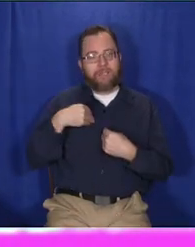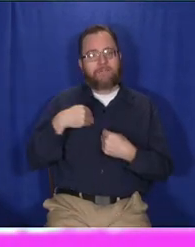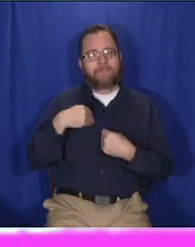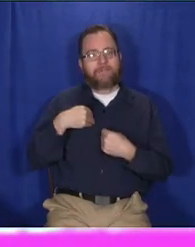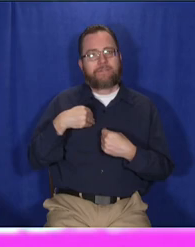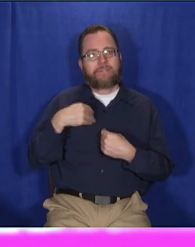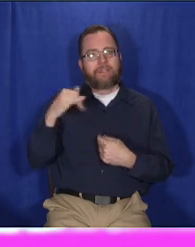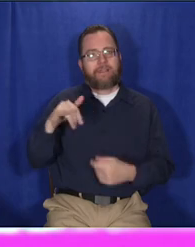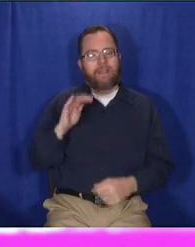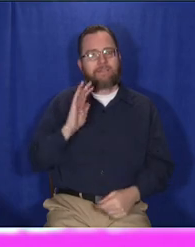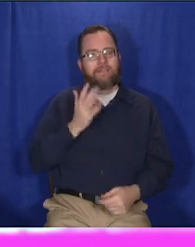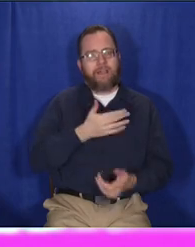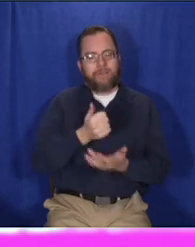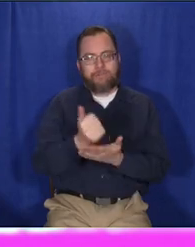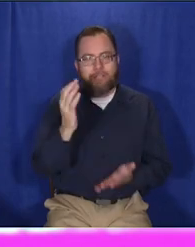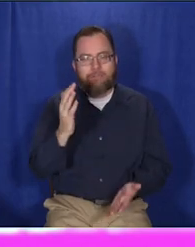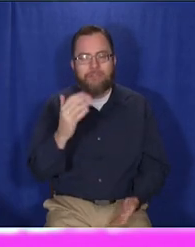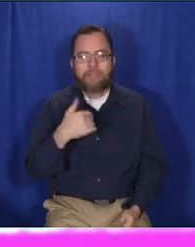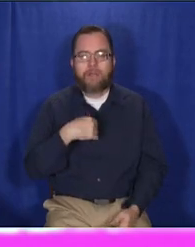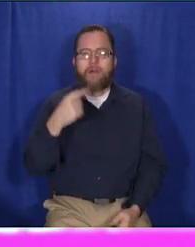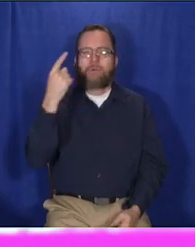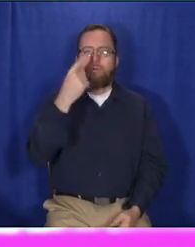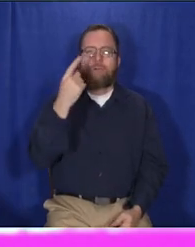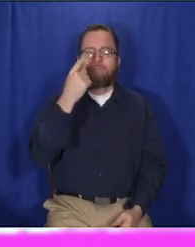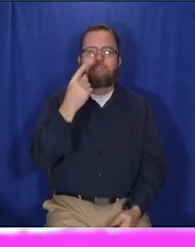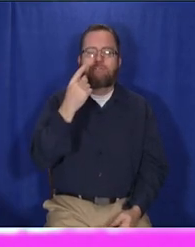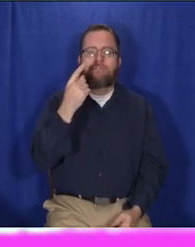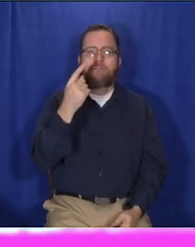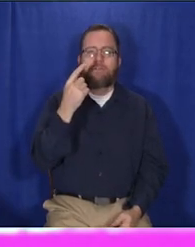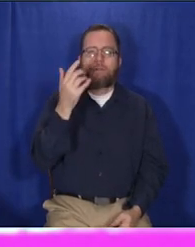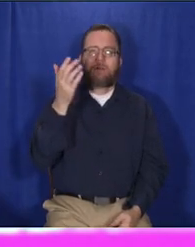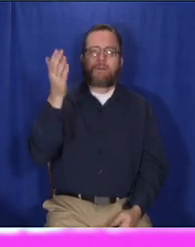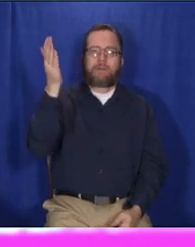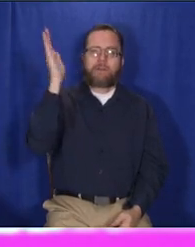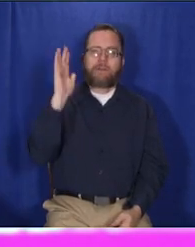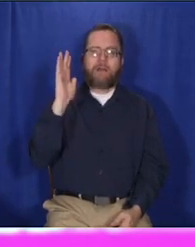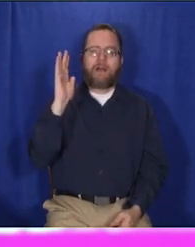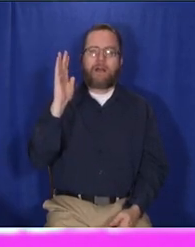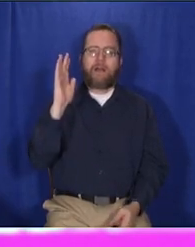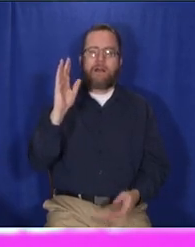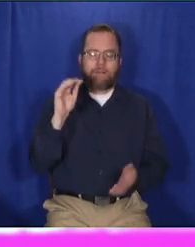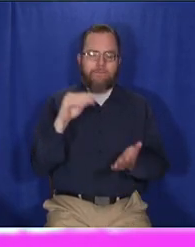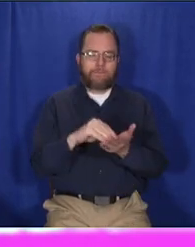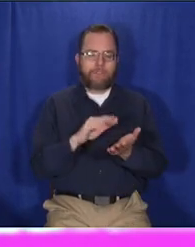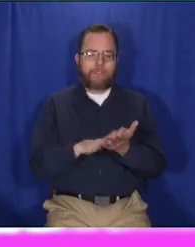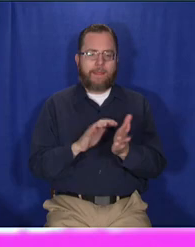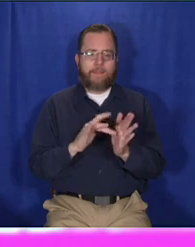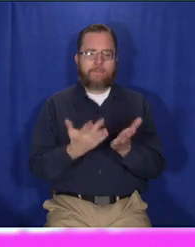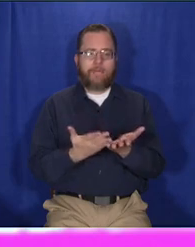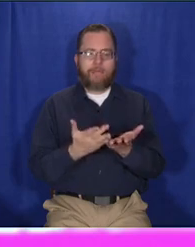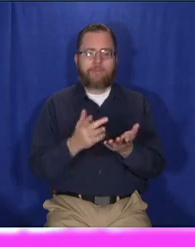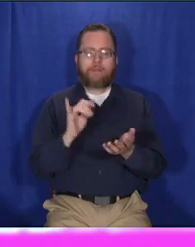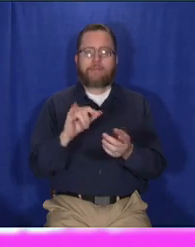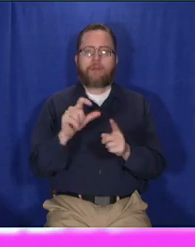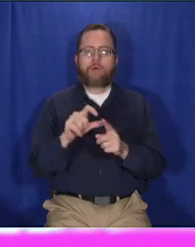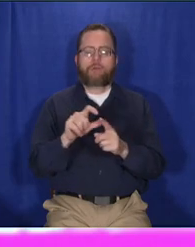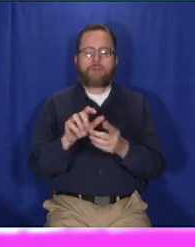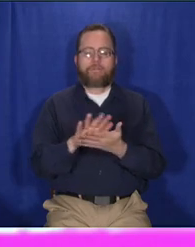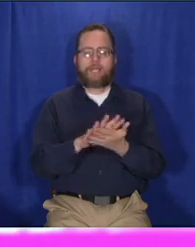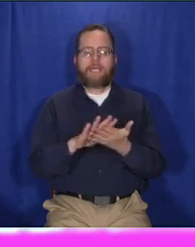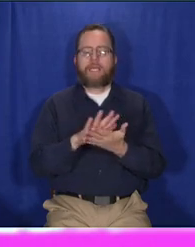be wired. But I wonder if God left eternal rewards vague so that our sense of anticipation is in